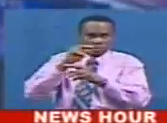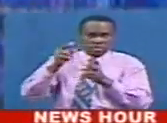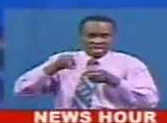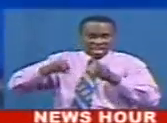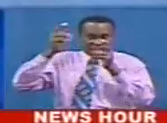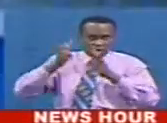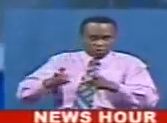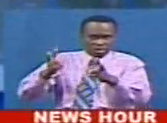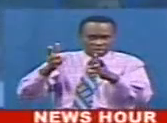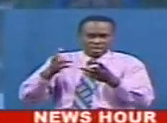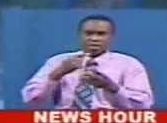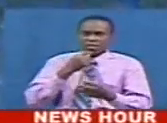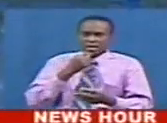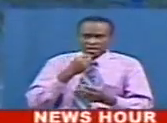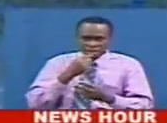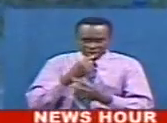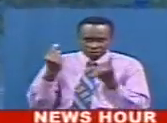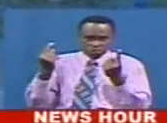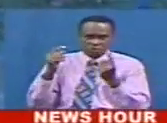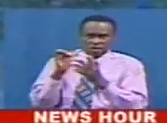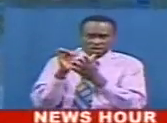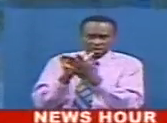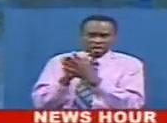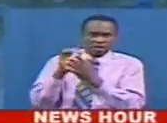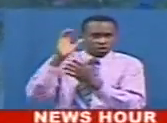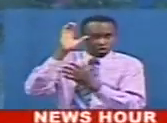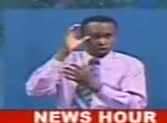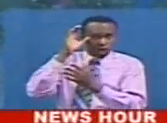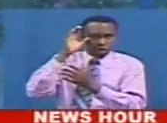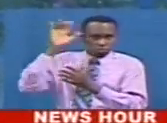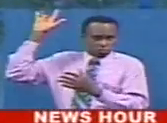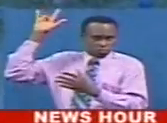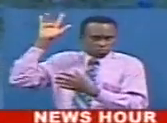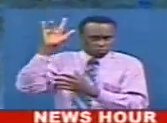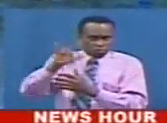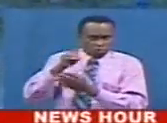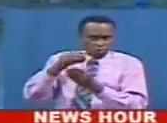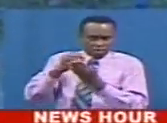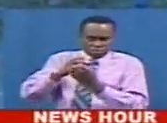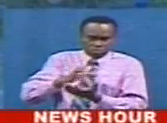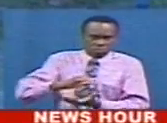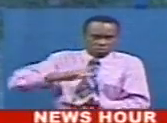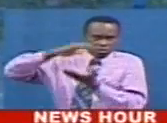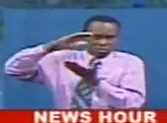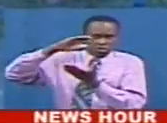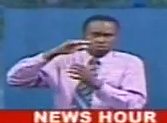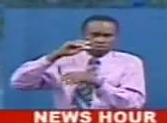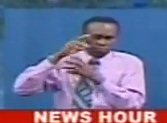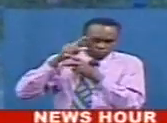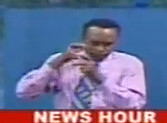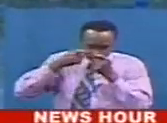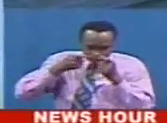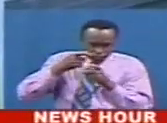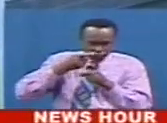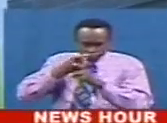the contractor, Michel Zungmei Engineering Group from China, ensure that the work is done to specification and completed on schedule.